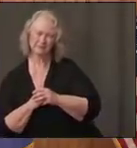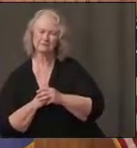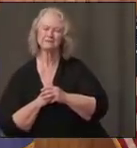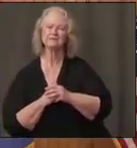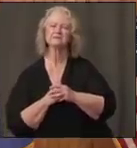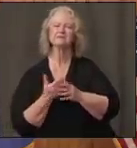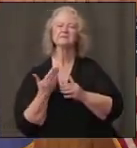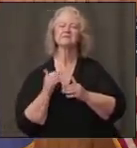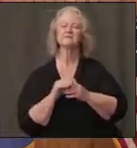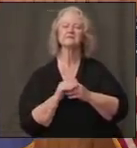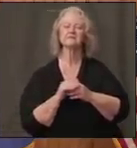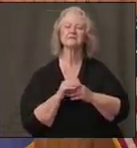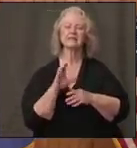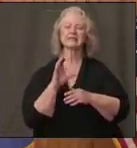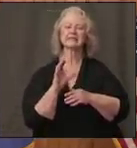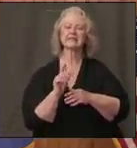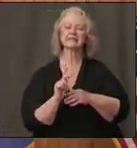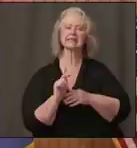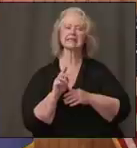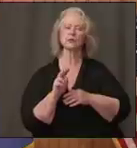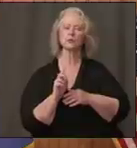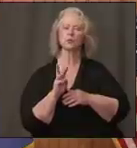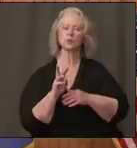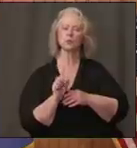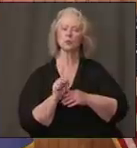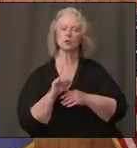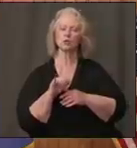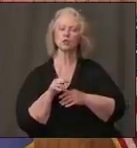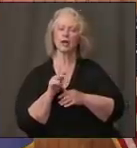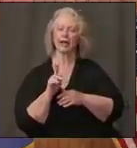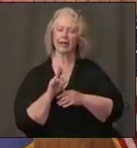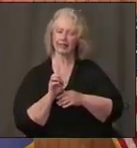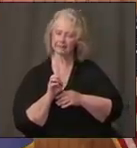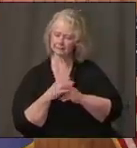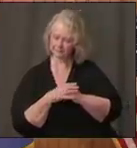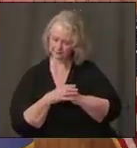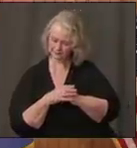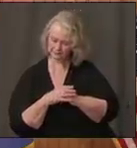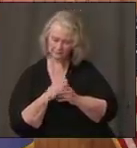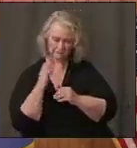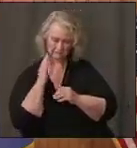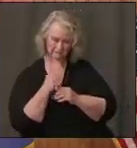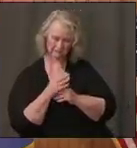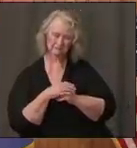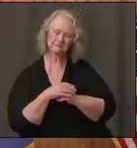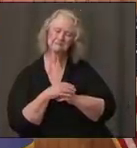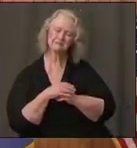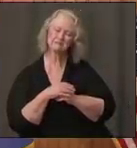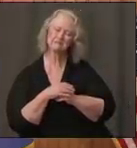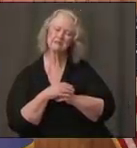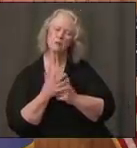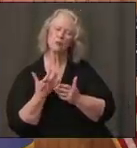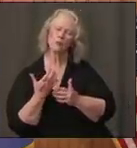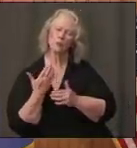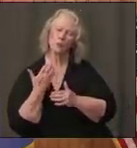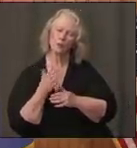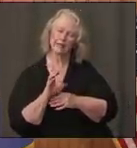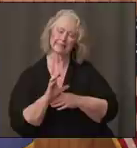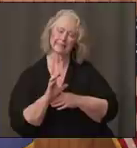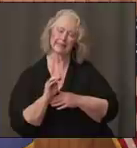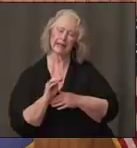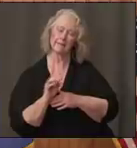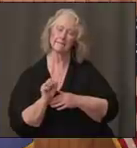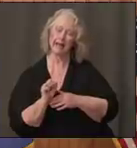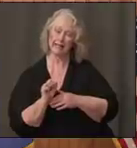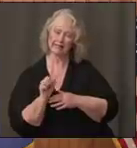Move along next to CT News Junkie. Thanks, Max. Hi, Governor. I wanted to know, CMS put out